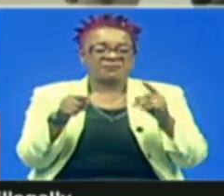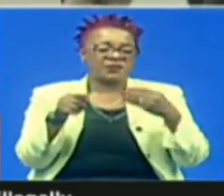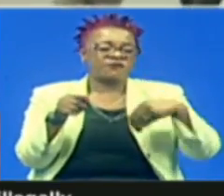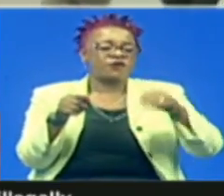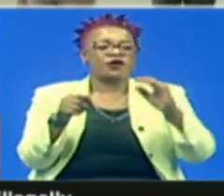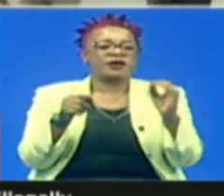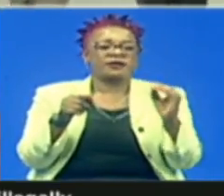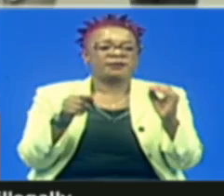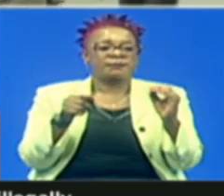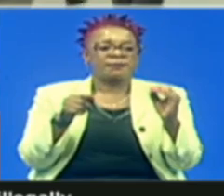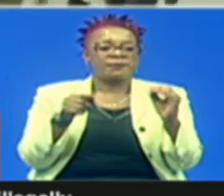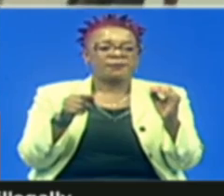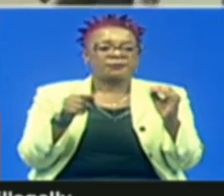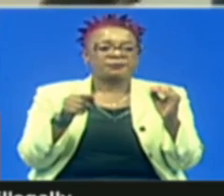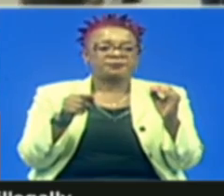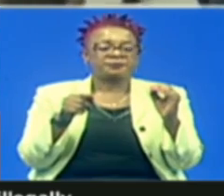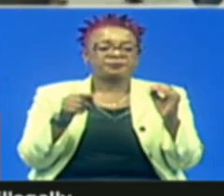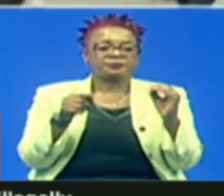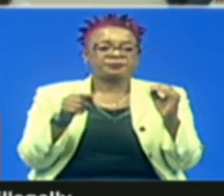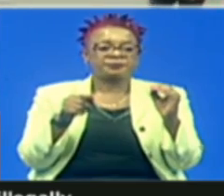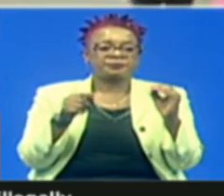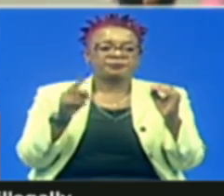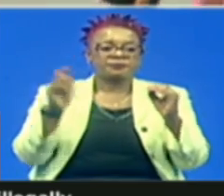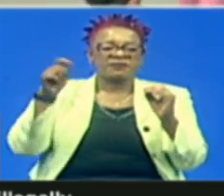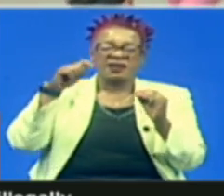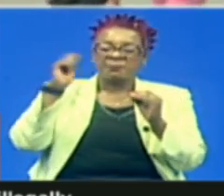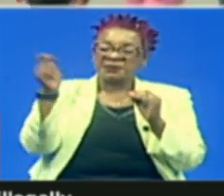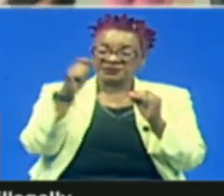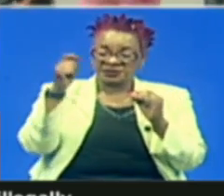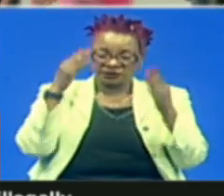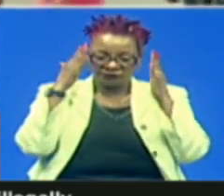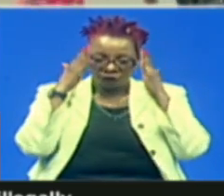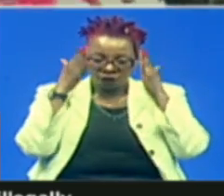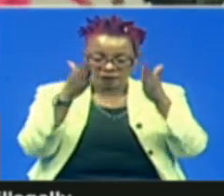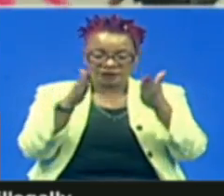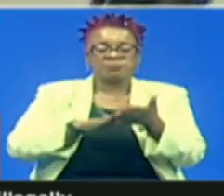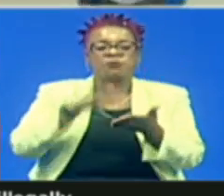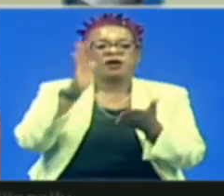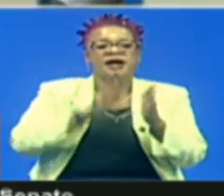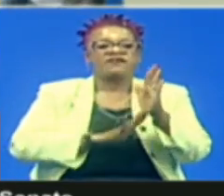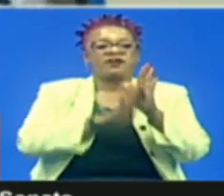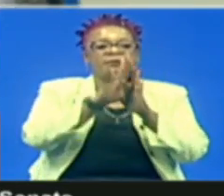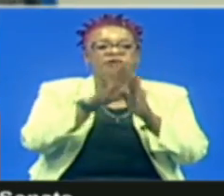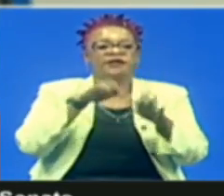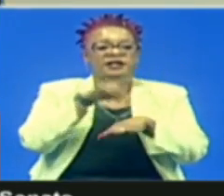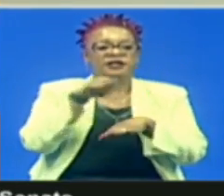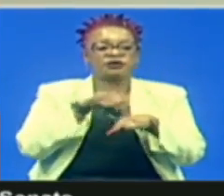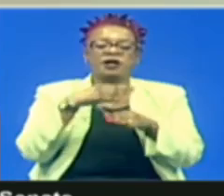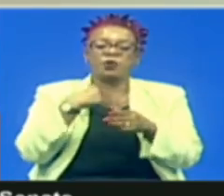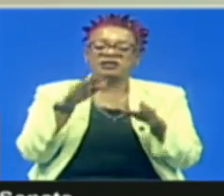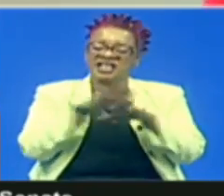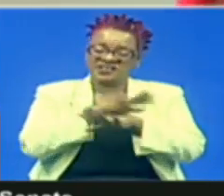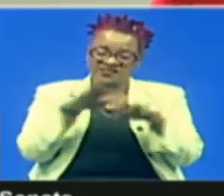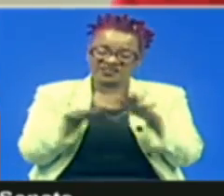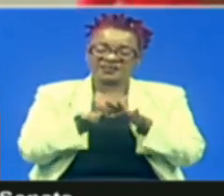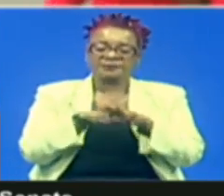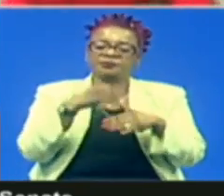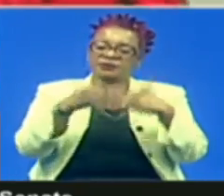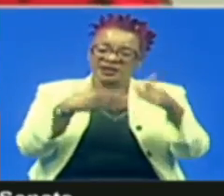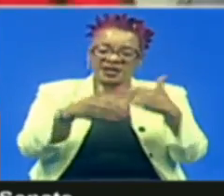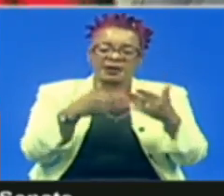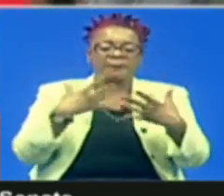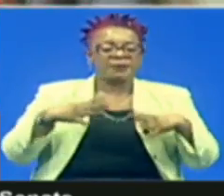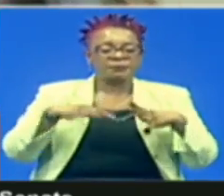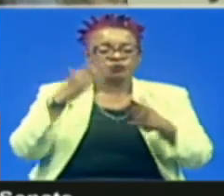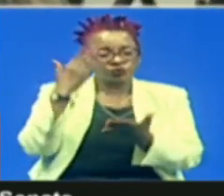Apparently the president is so much to the development of the nation and he wants things running. people should stop politics and